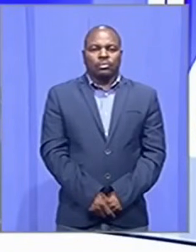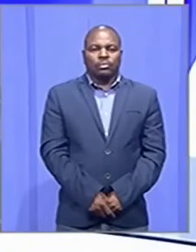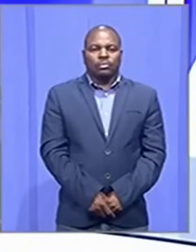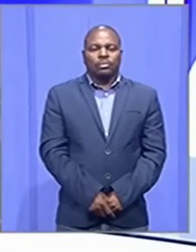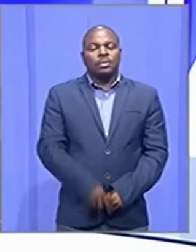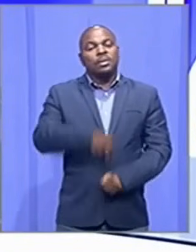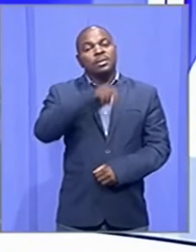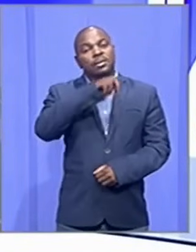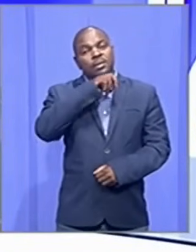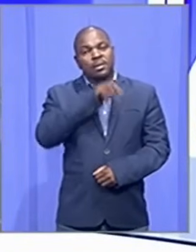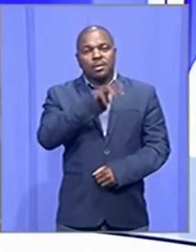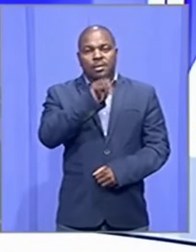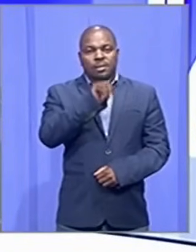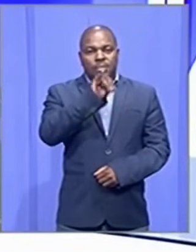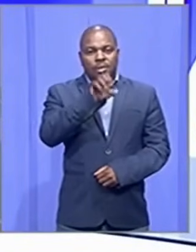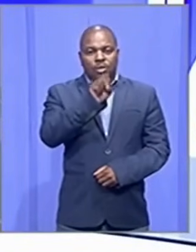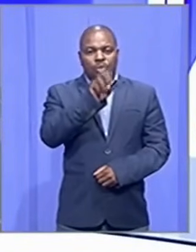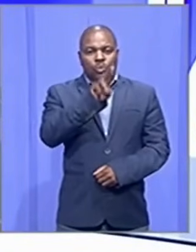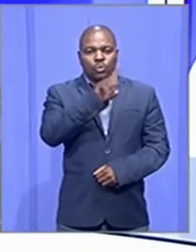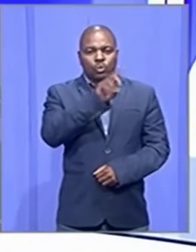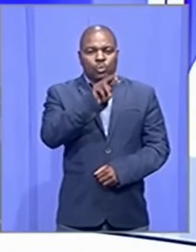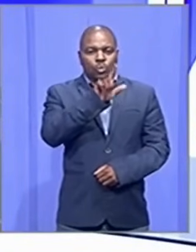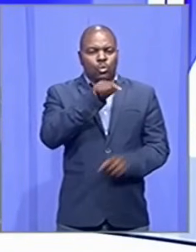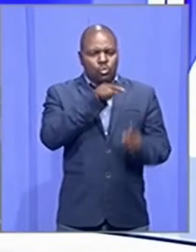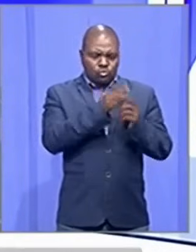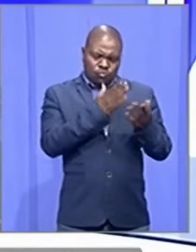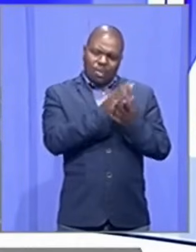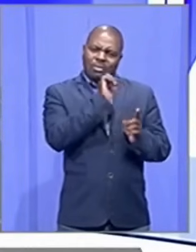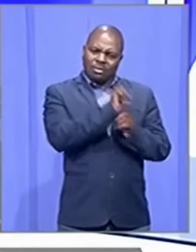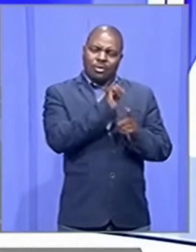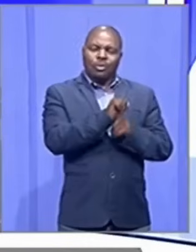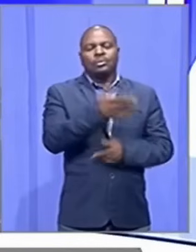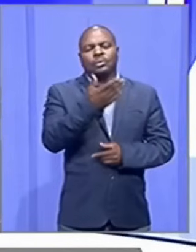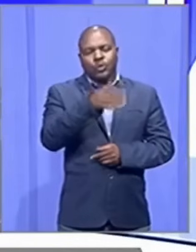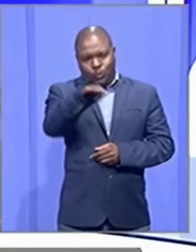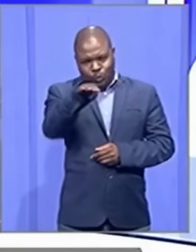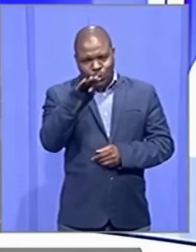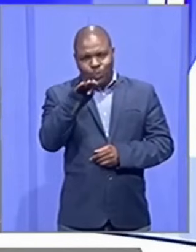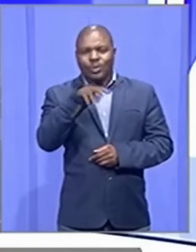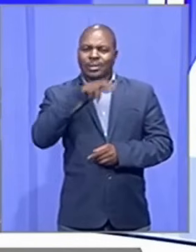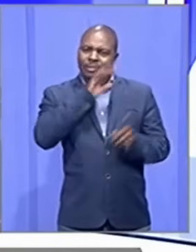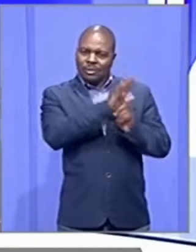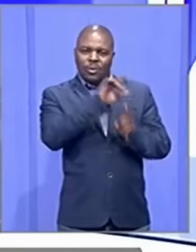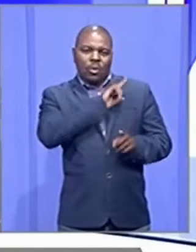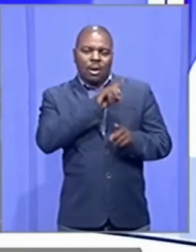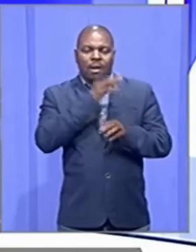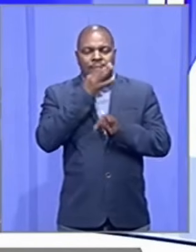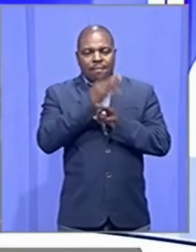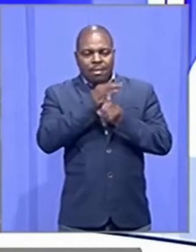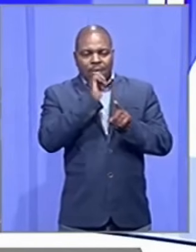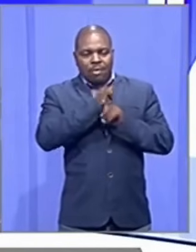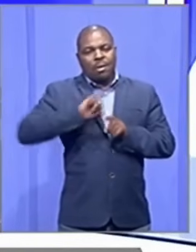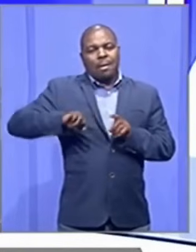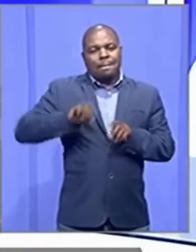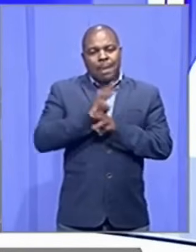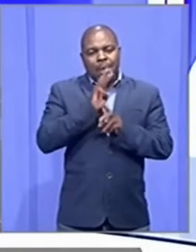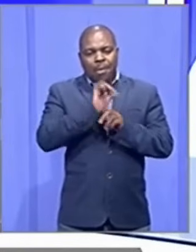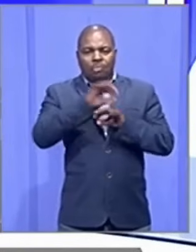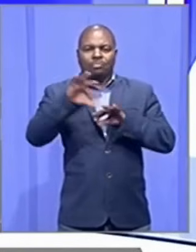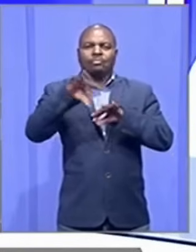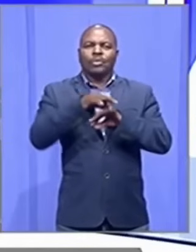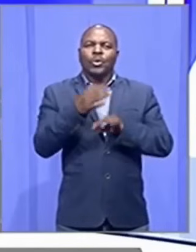Morena Misizulu ka Zwelithini o na le tokelo ya tswalo ya ho ba morena wa Mazulu ka ha ntatae a ile a nyala mmae Mofumahadi Mantombi. Sena ke ho ya